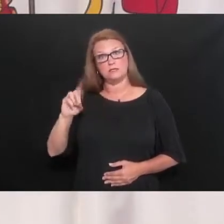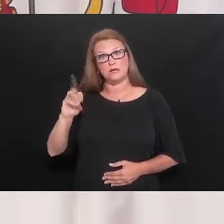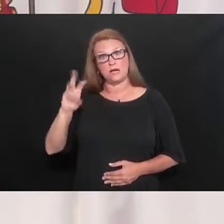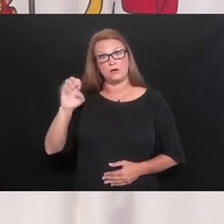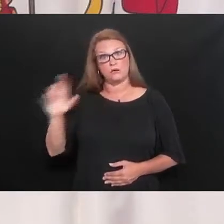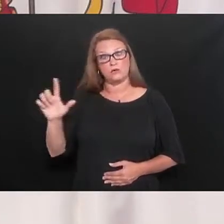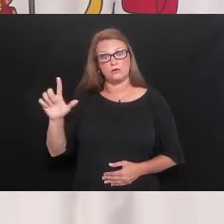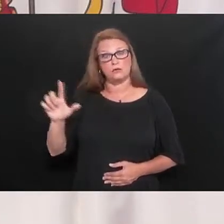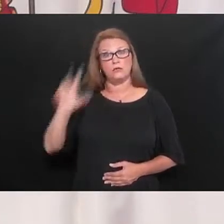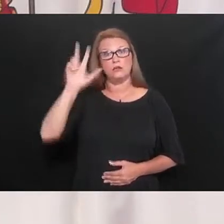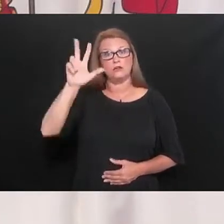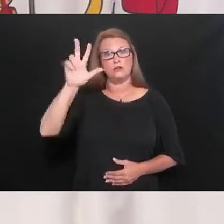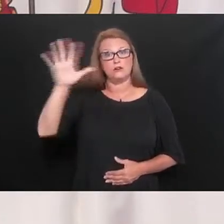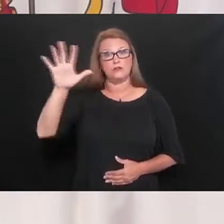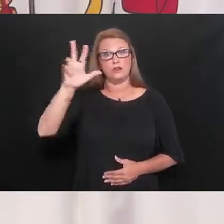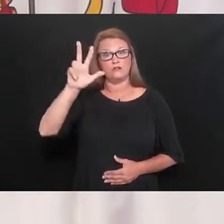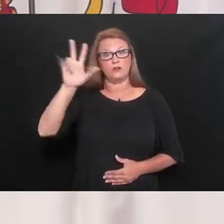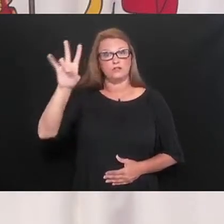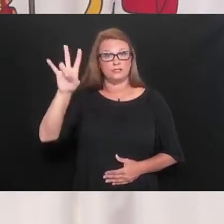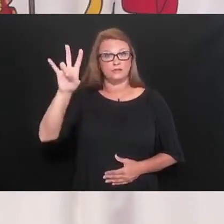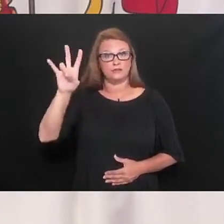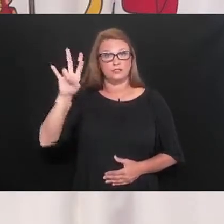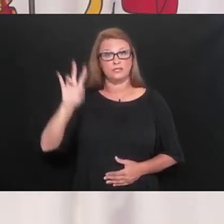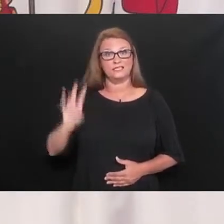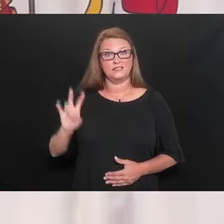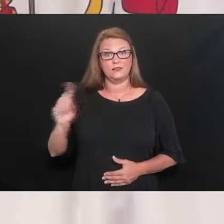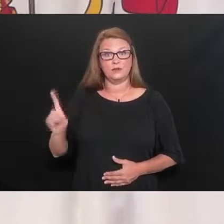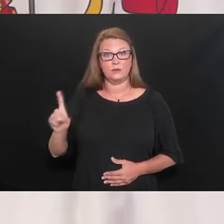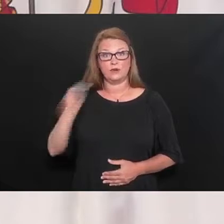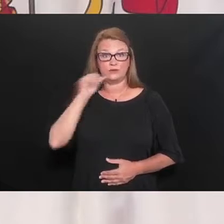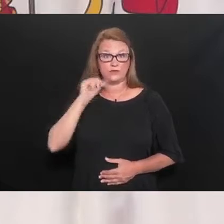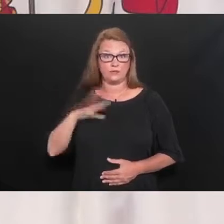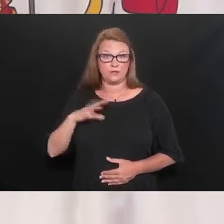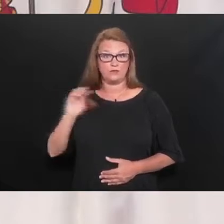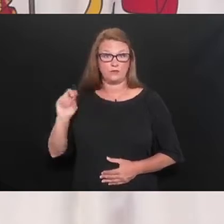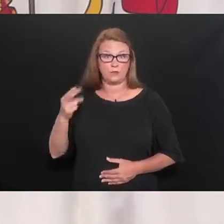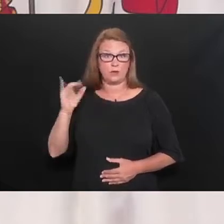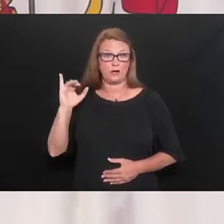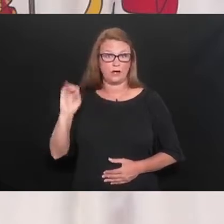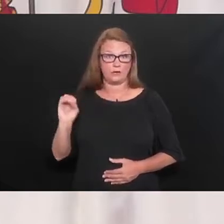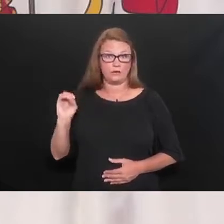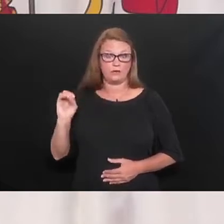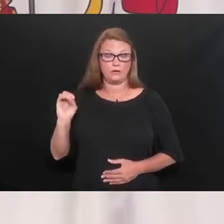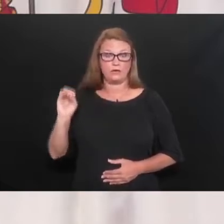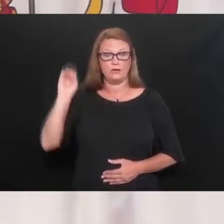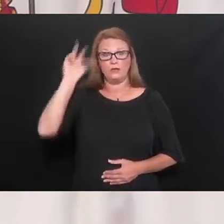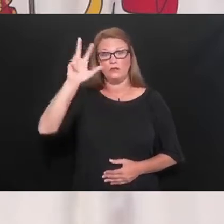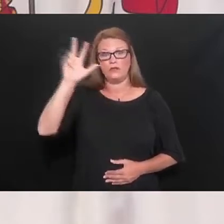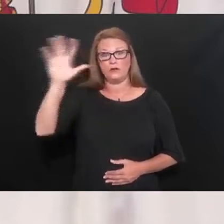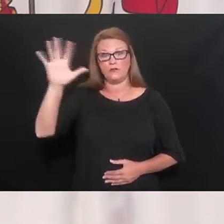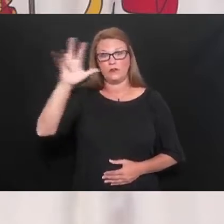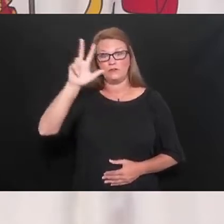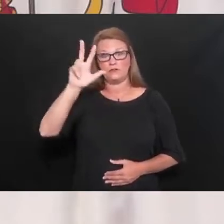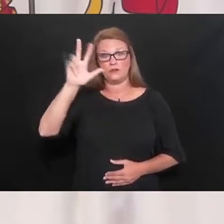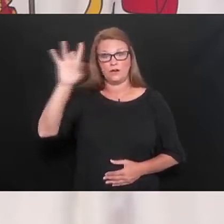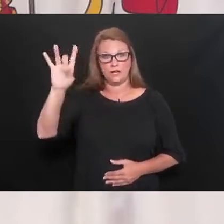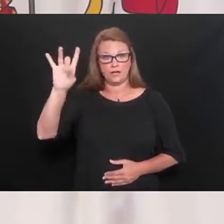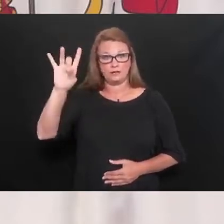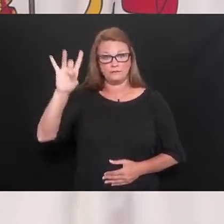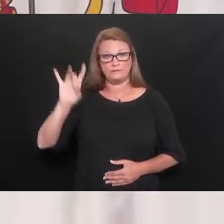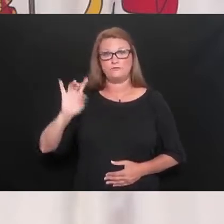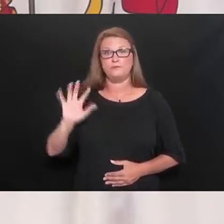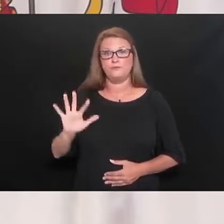The 3,537th death is a 71-year-old female from Ohio County. The 3,538th death